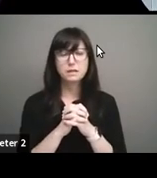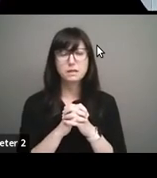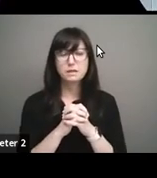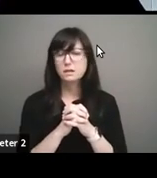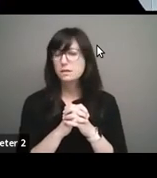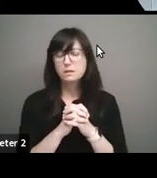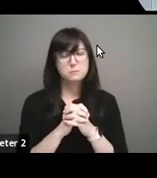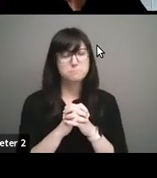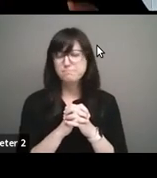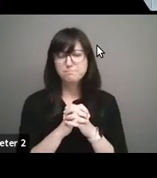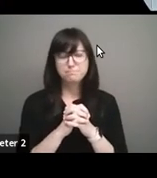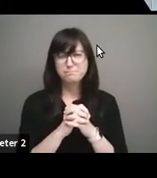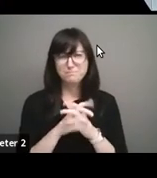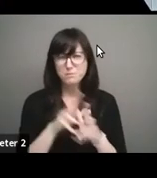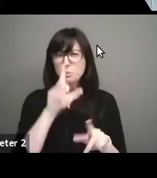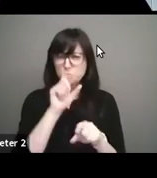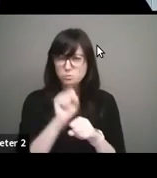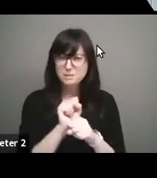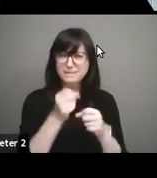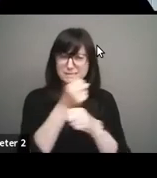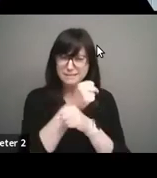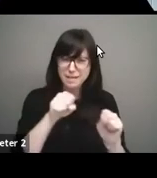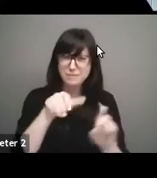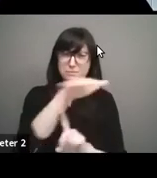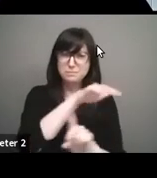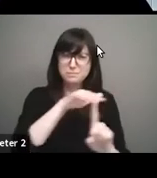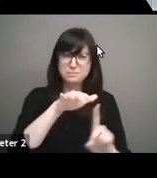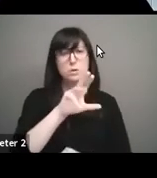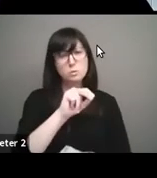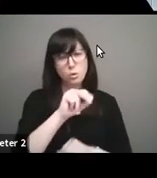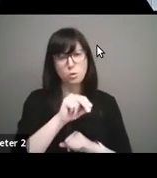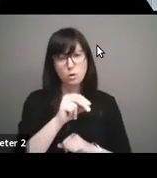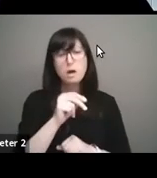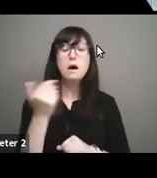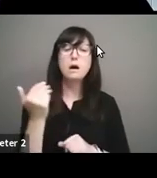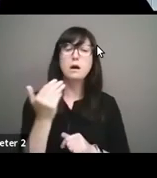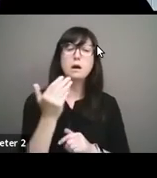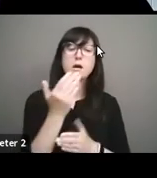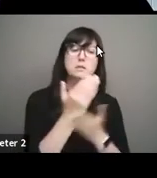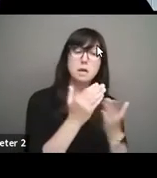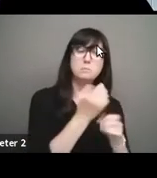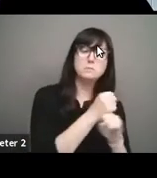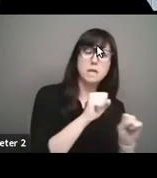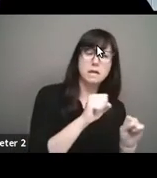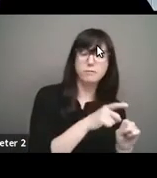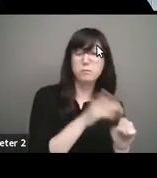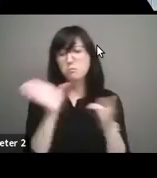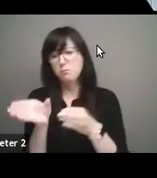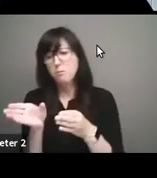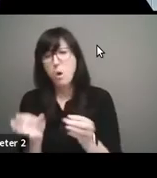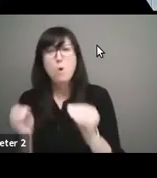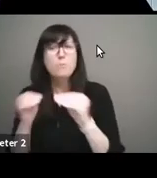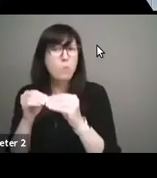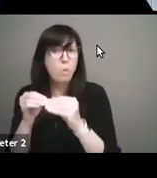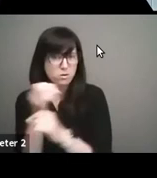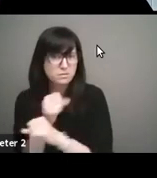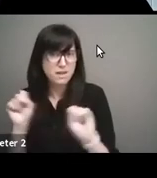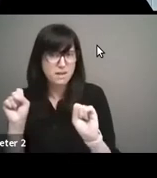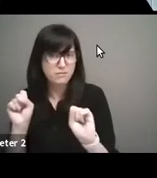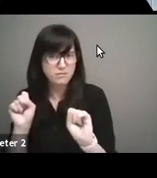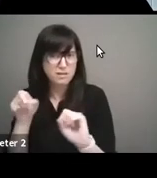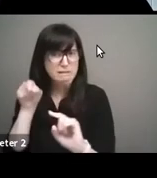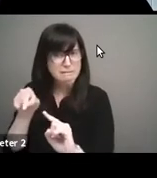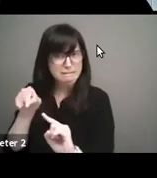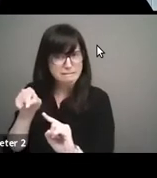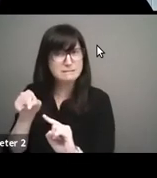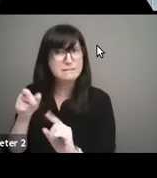really such a thing as a safe space. There's safer spaces, and that's what we aim for. We aim to